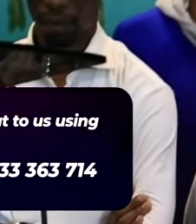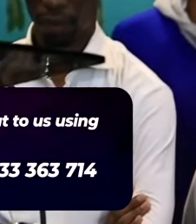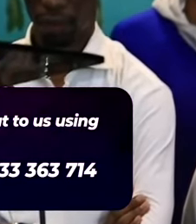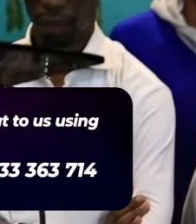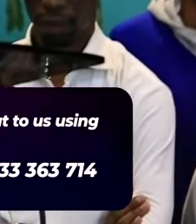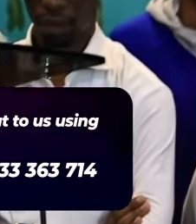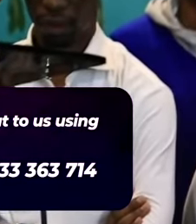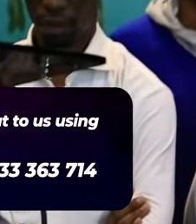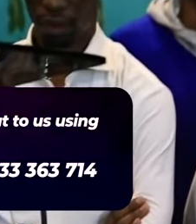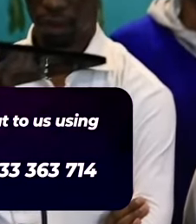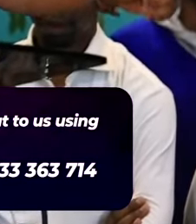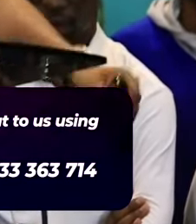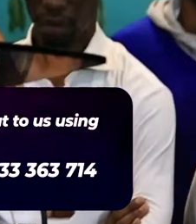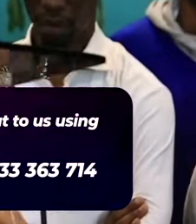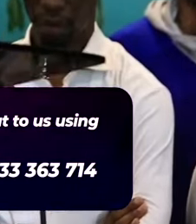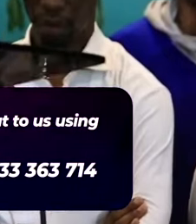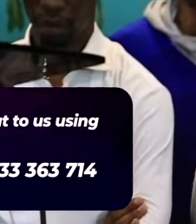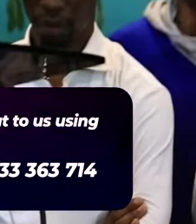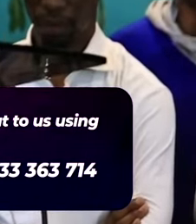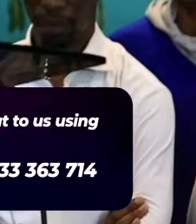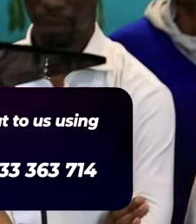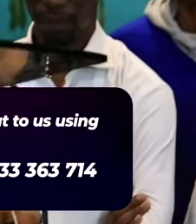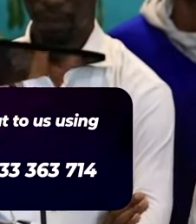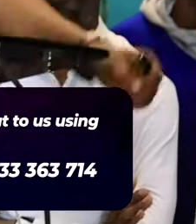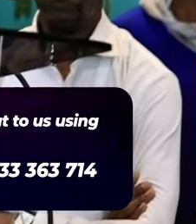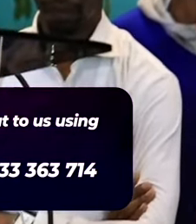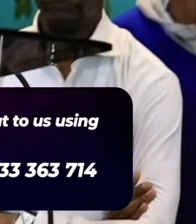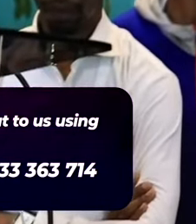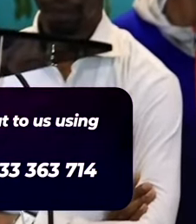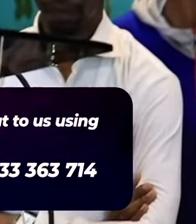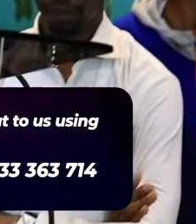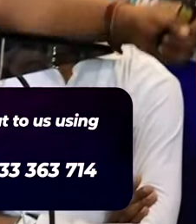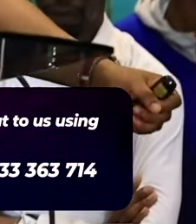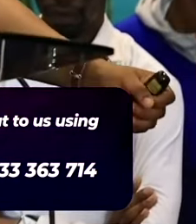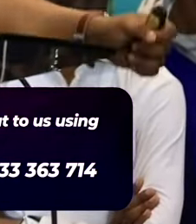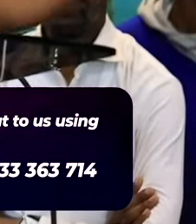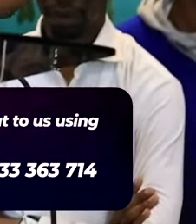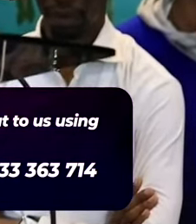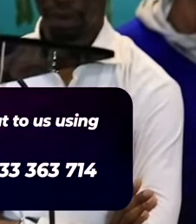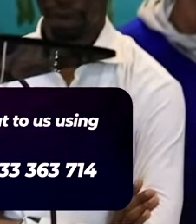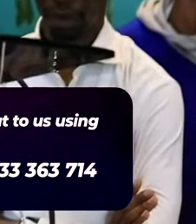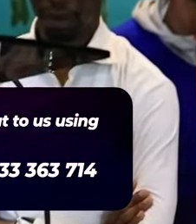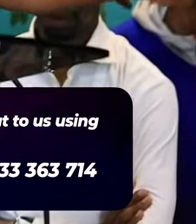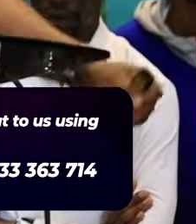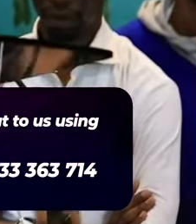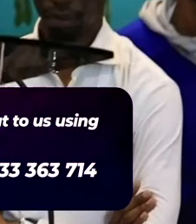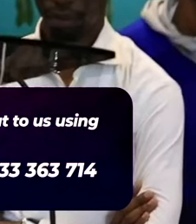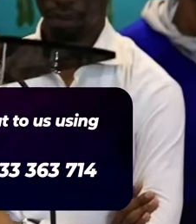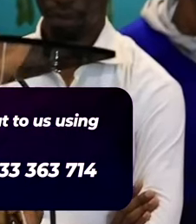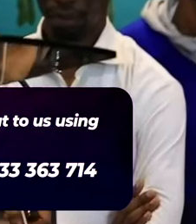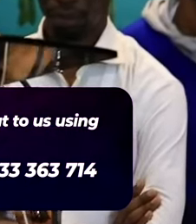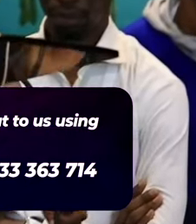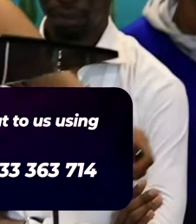whisper a prayer. Any young man you know, any young woman you know, battling to find a spouse, battling to find a